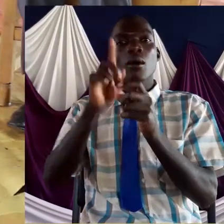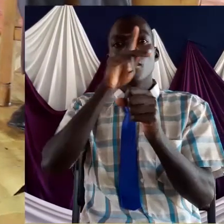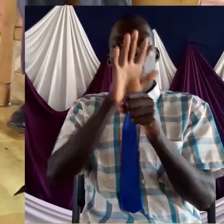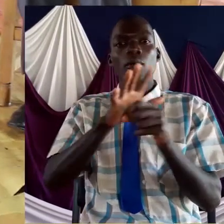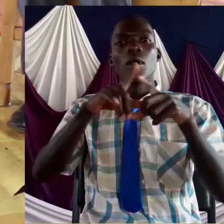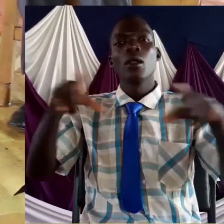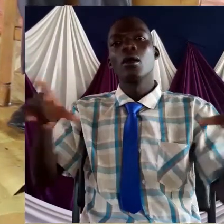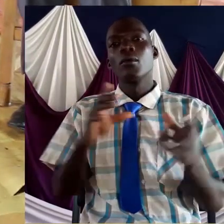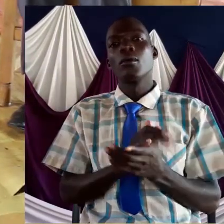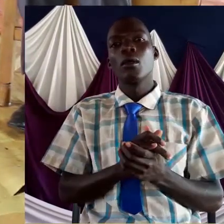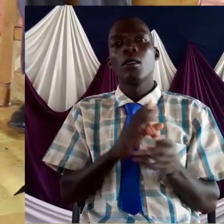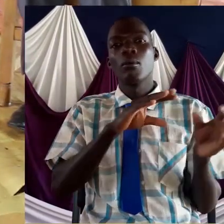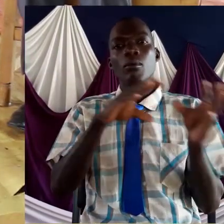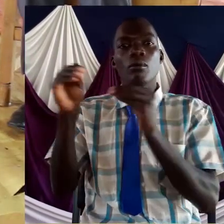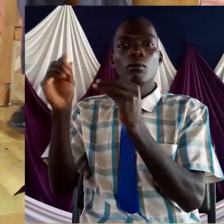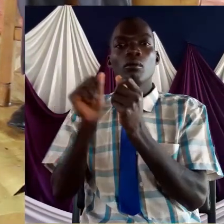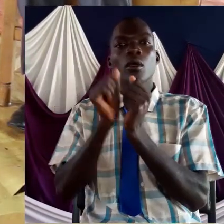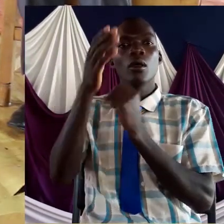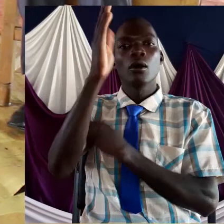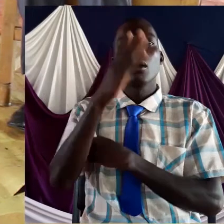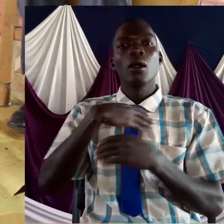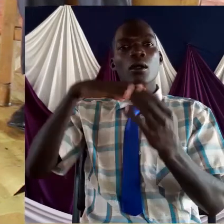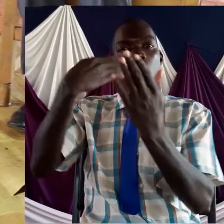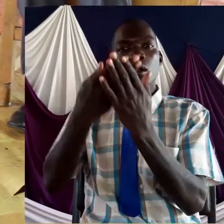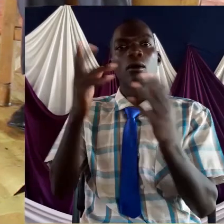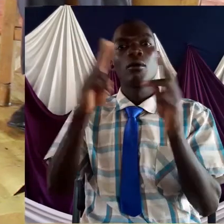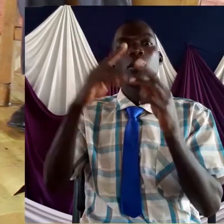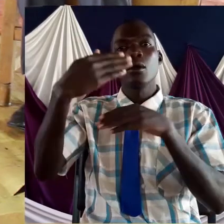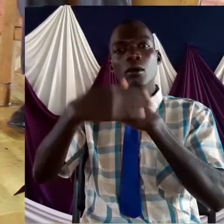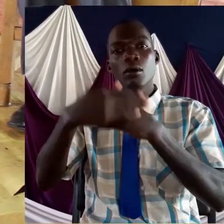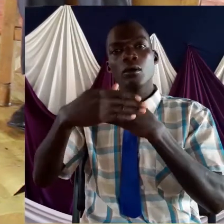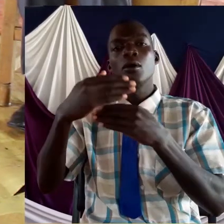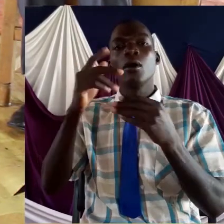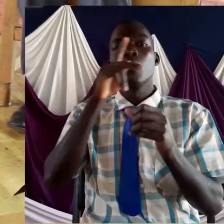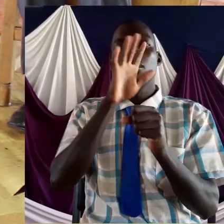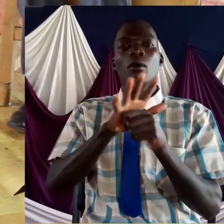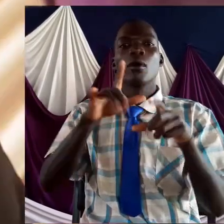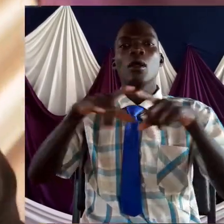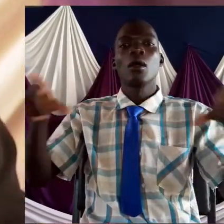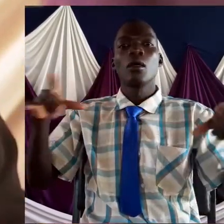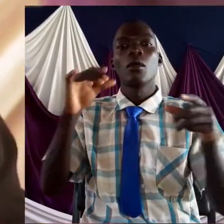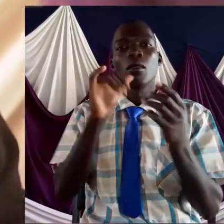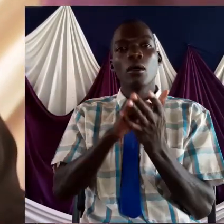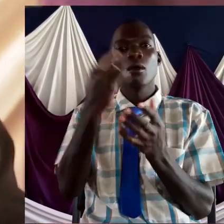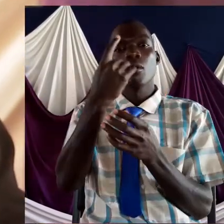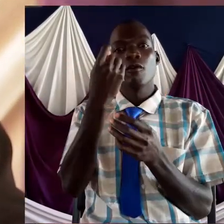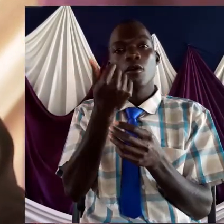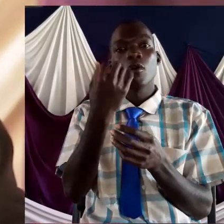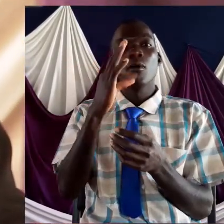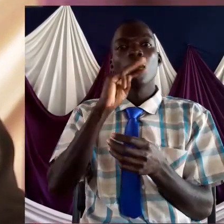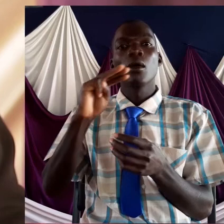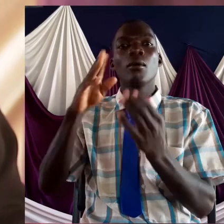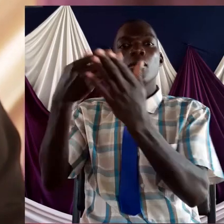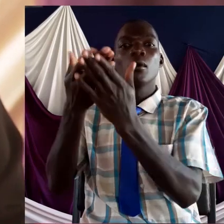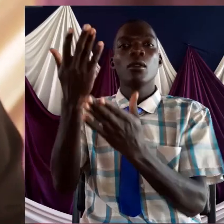land. And they walked with God, and they reached very close to, you know, the promised land. But only a few of them